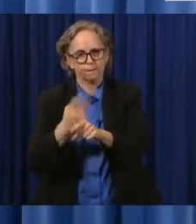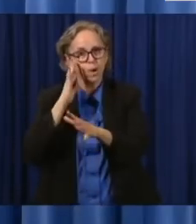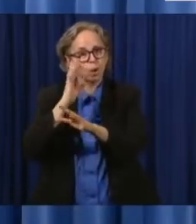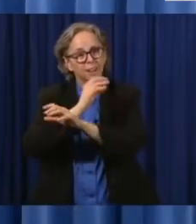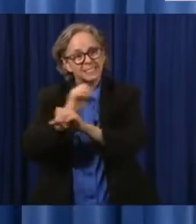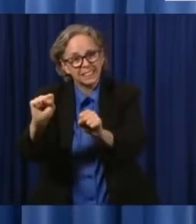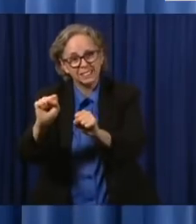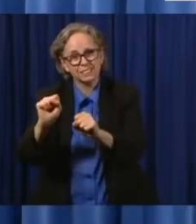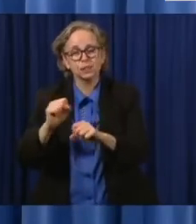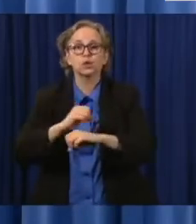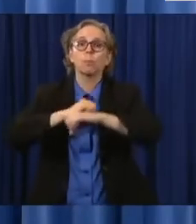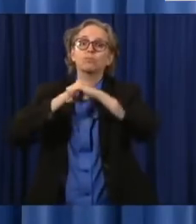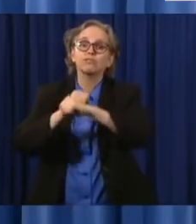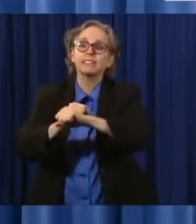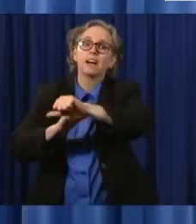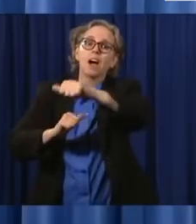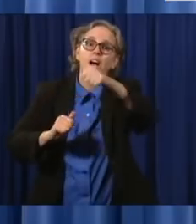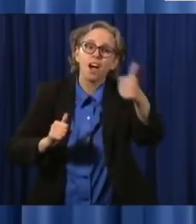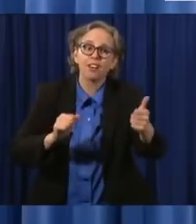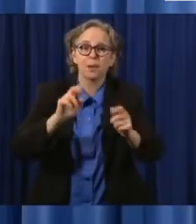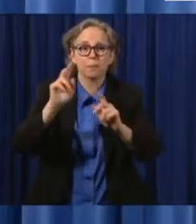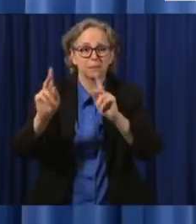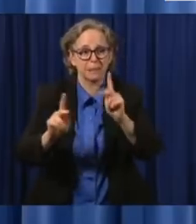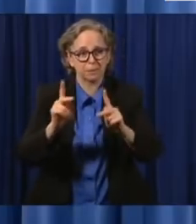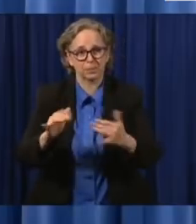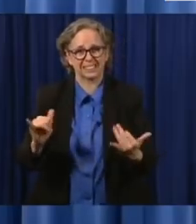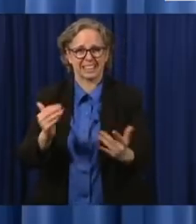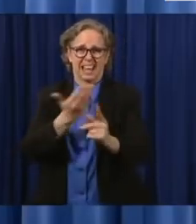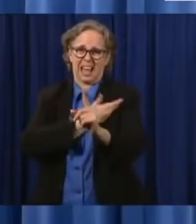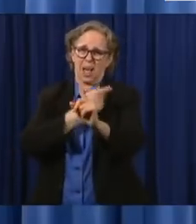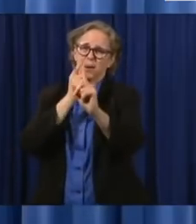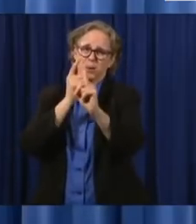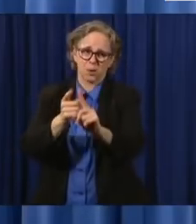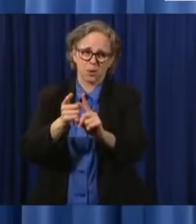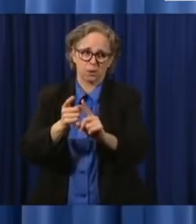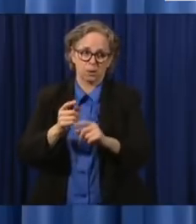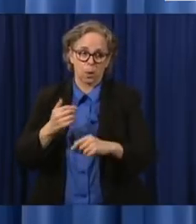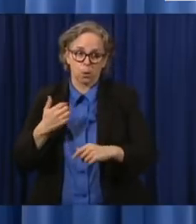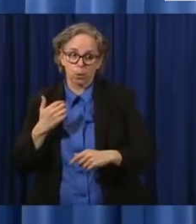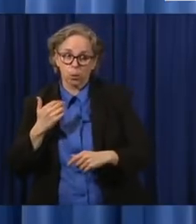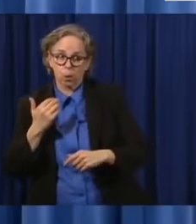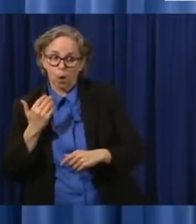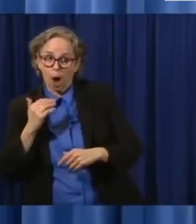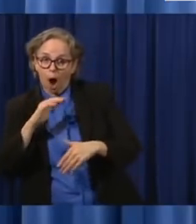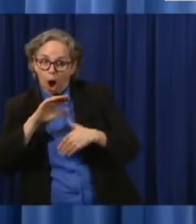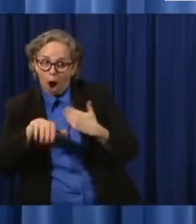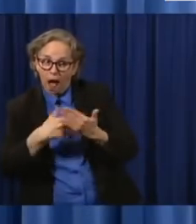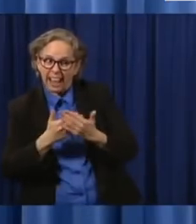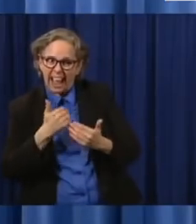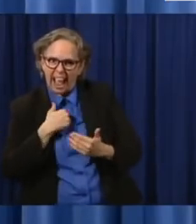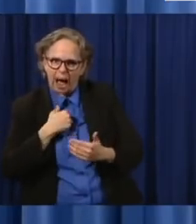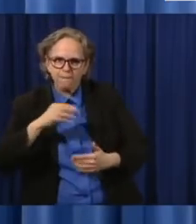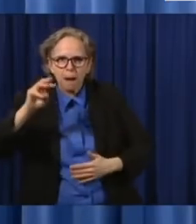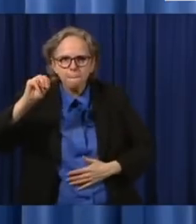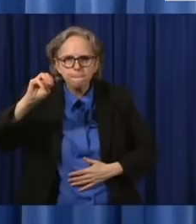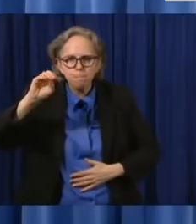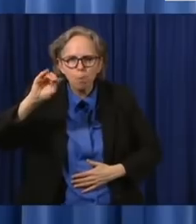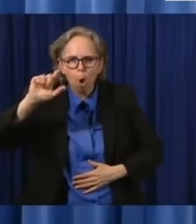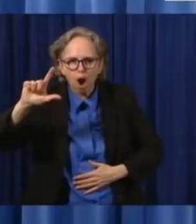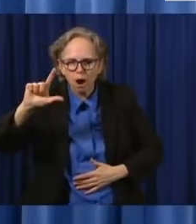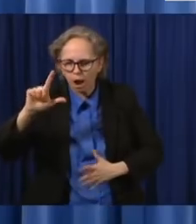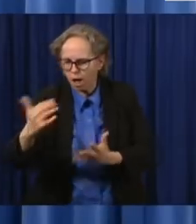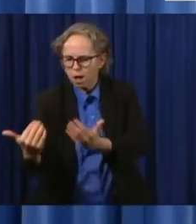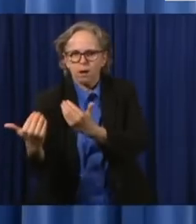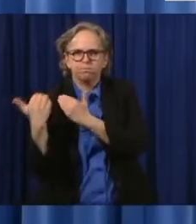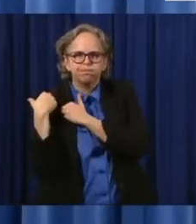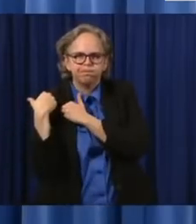I think if there's a message today, it is we all have a moral obligation to protect others. And this is a time in our history when